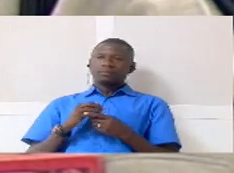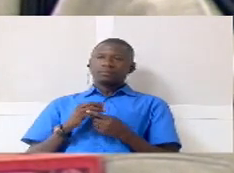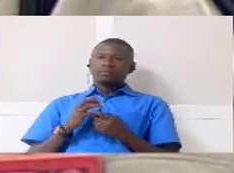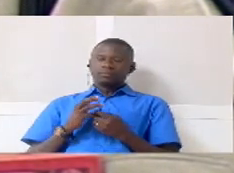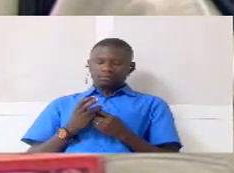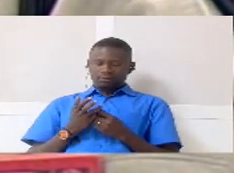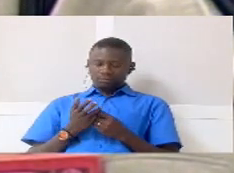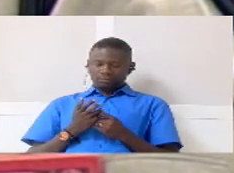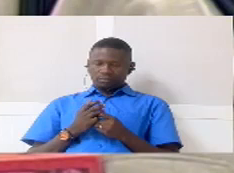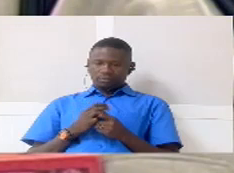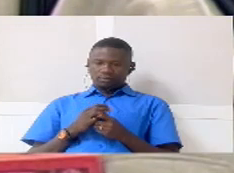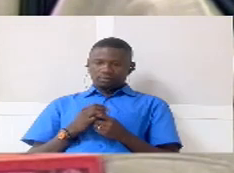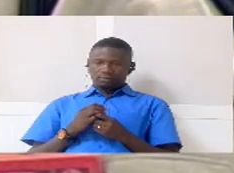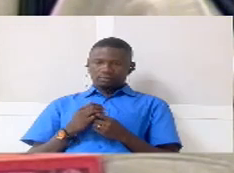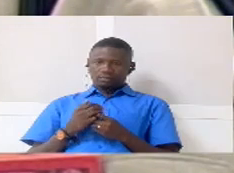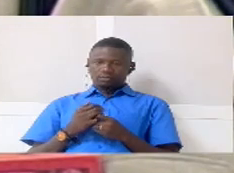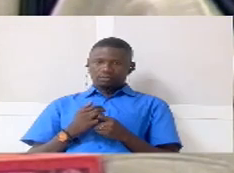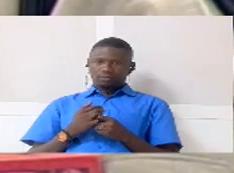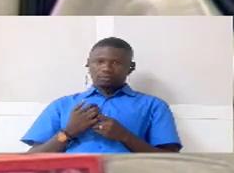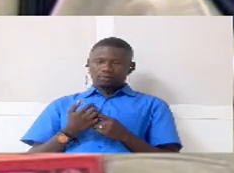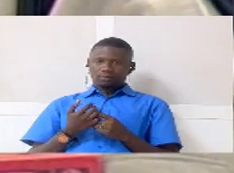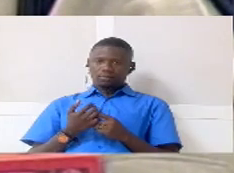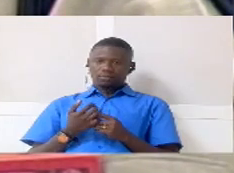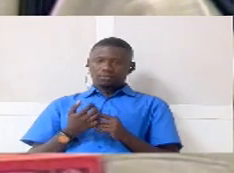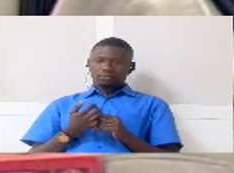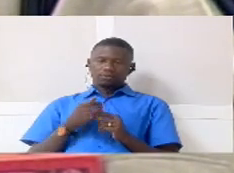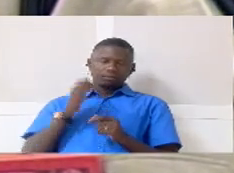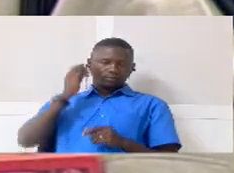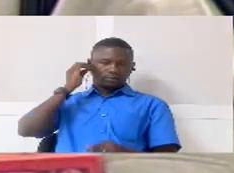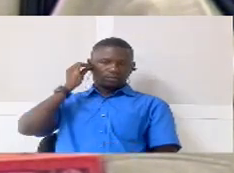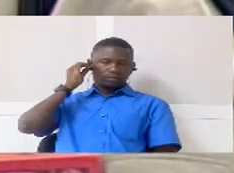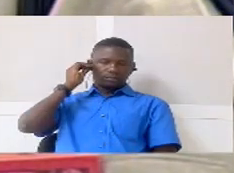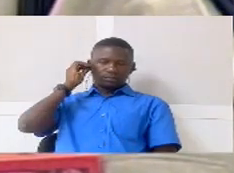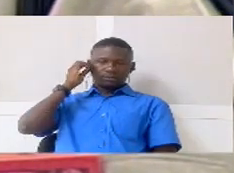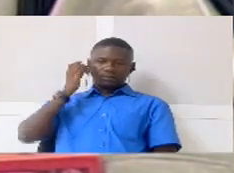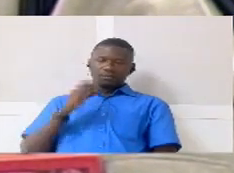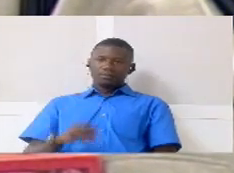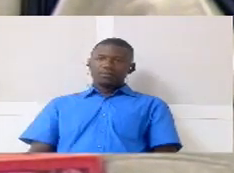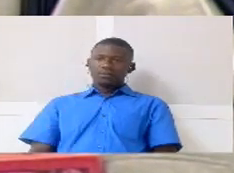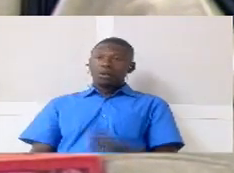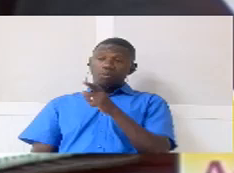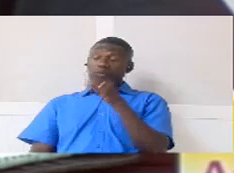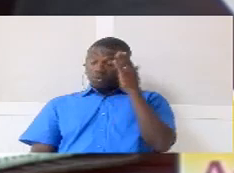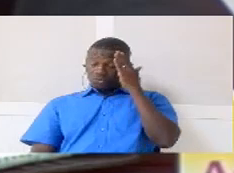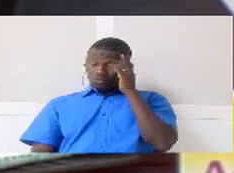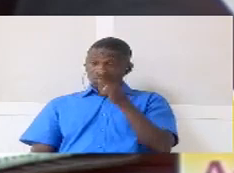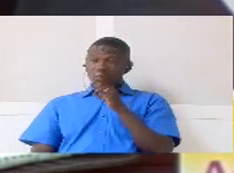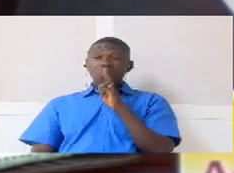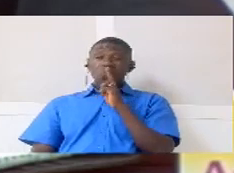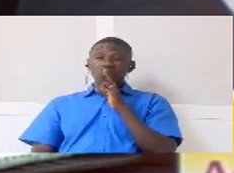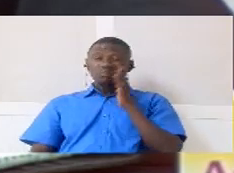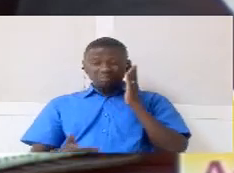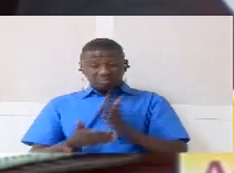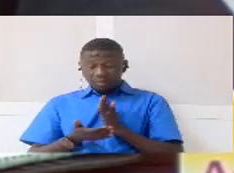la okolto men yalonko woleta mataje otembo. But did you know who exactly